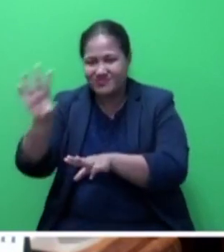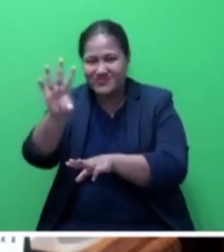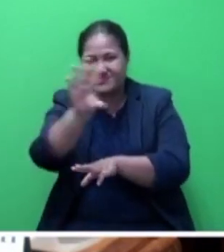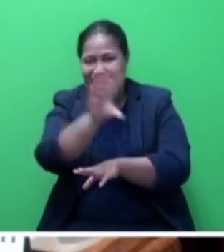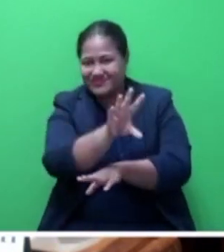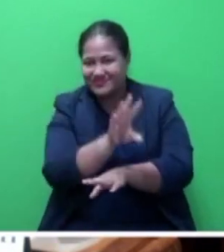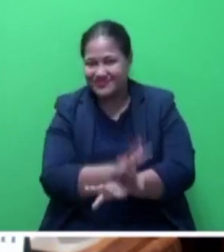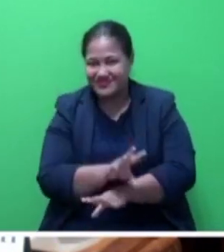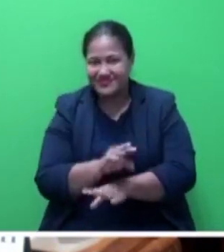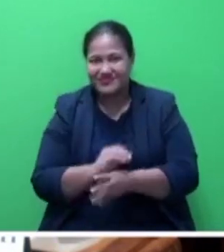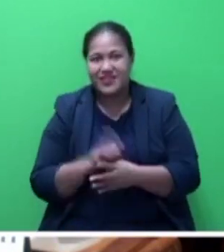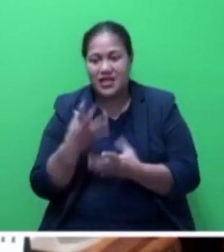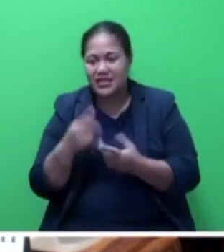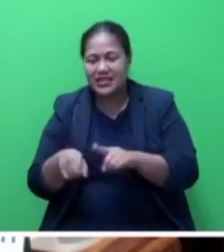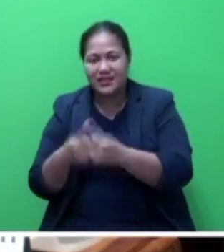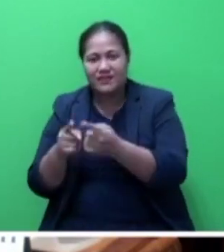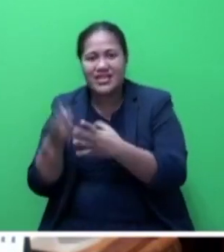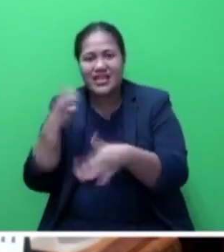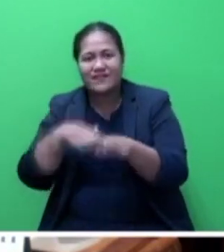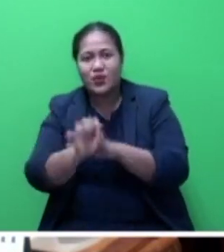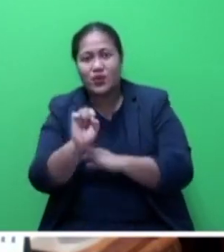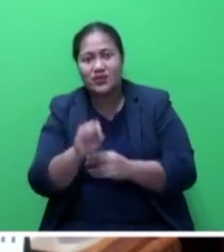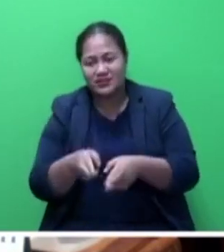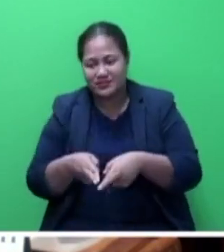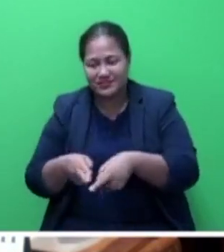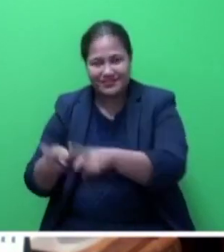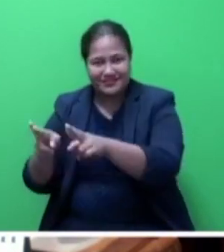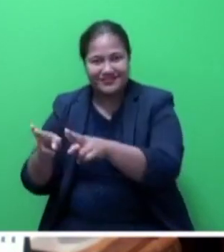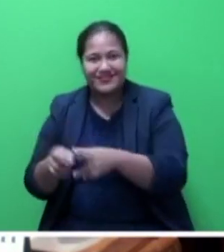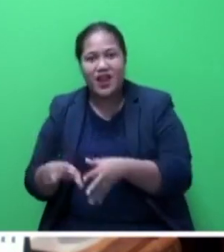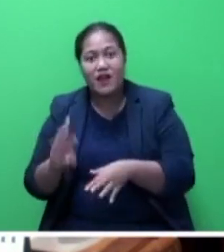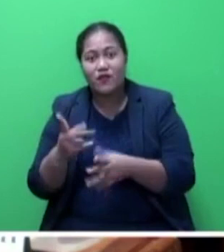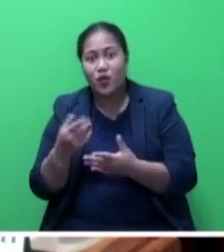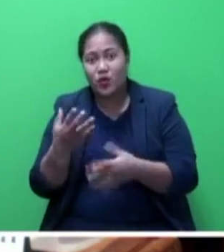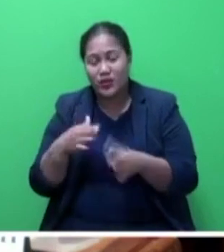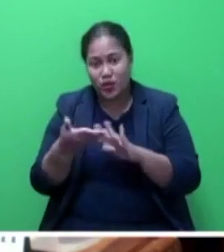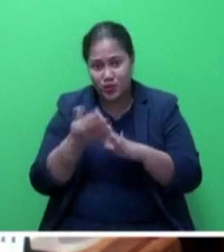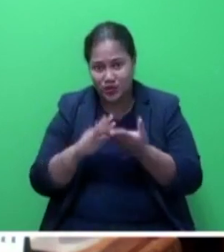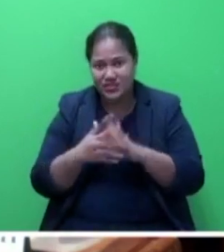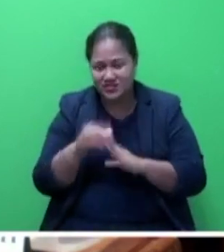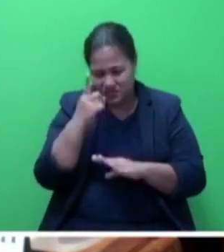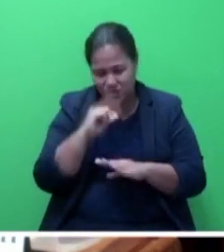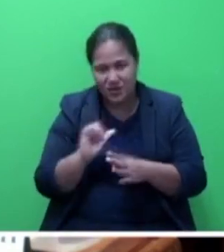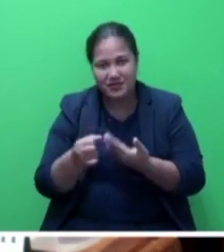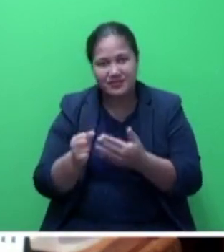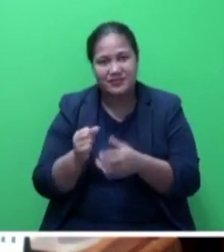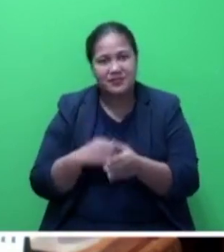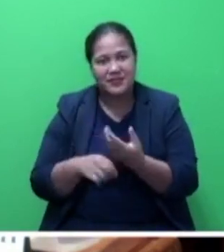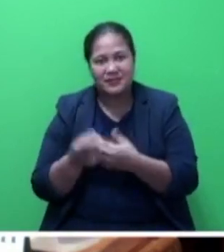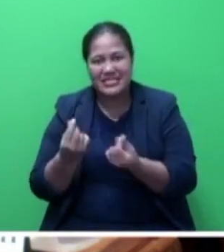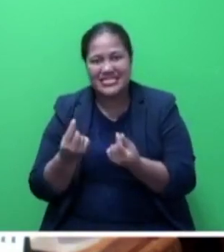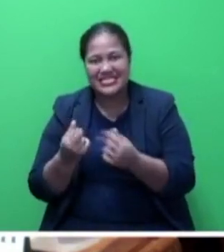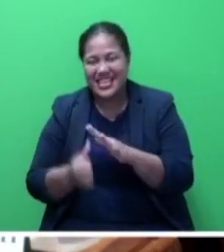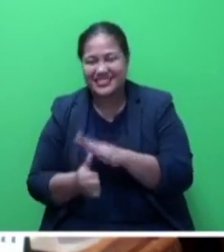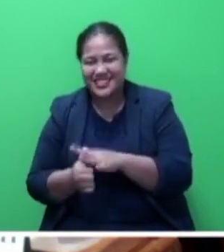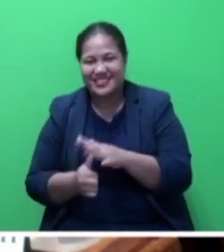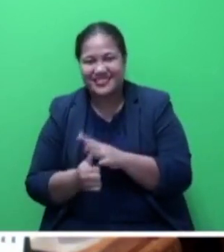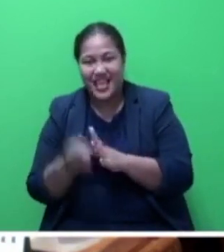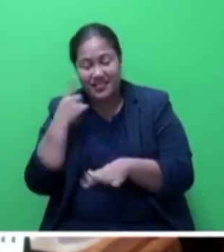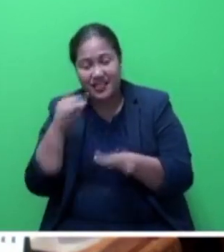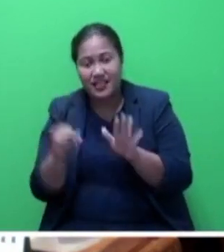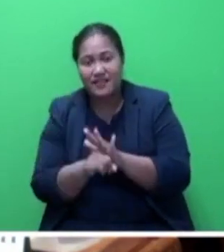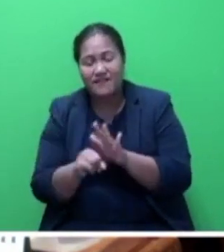the evacuation routes for the communities, so that they can easily